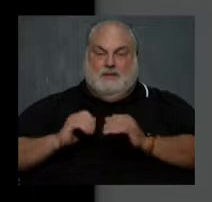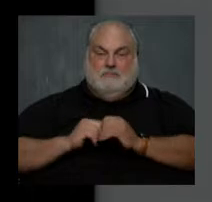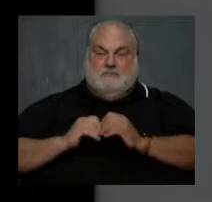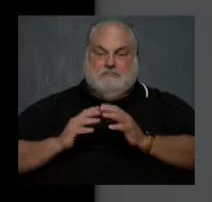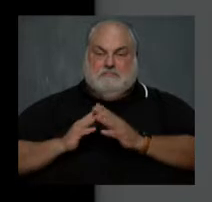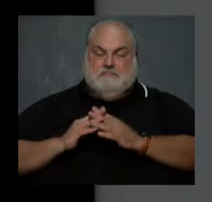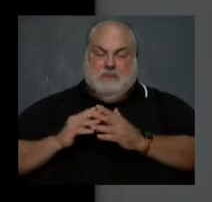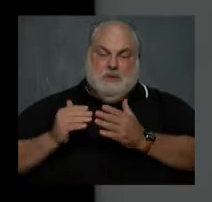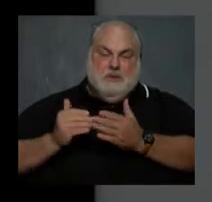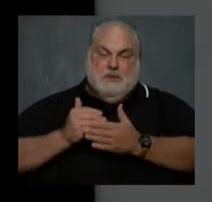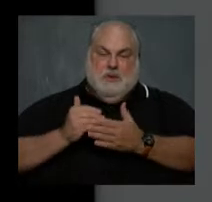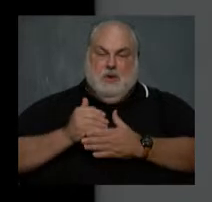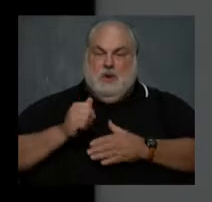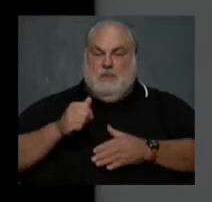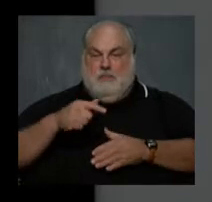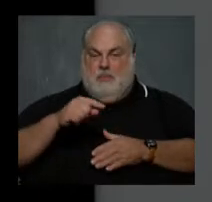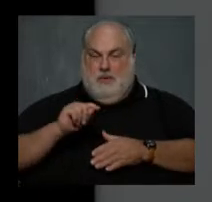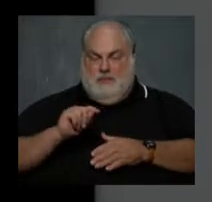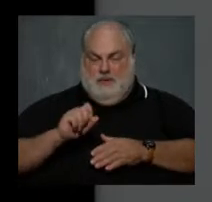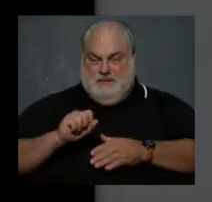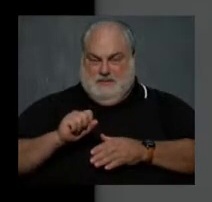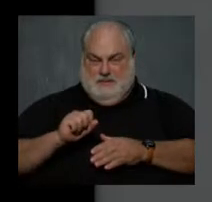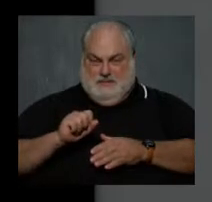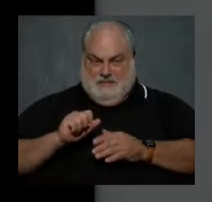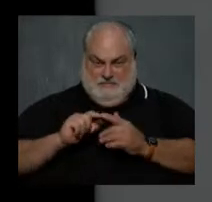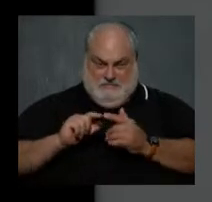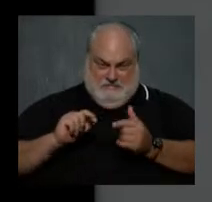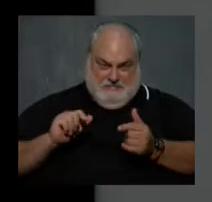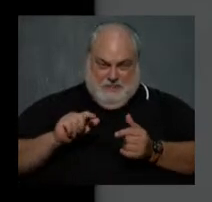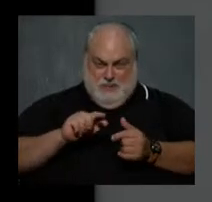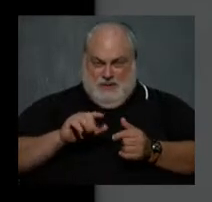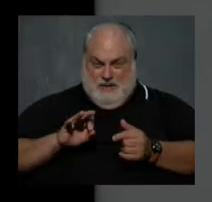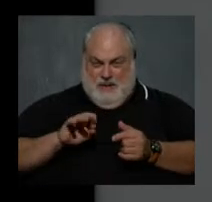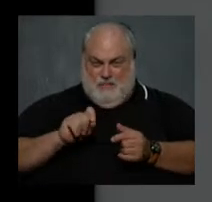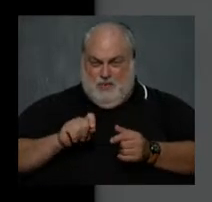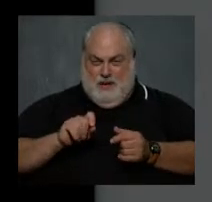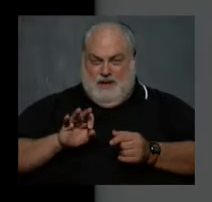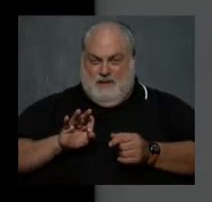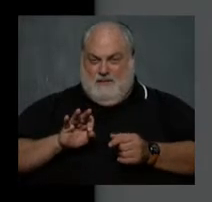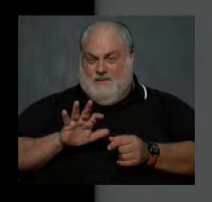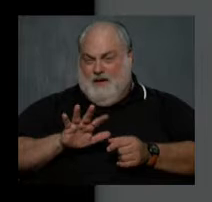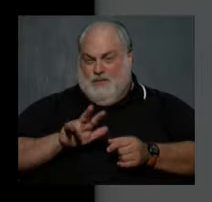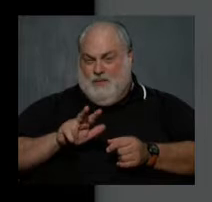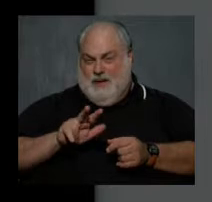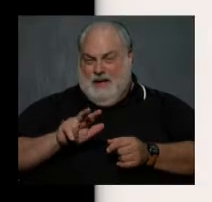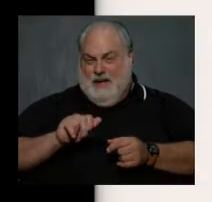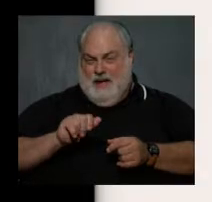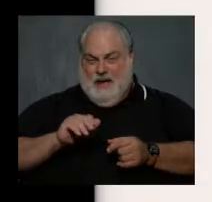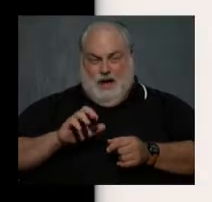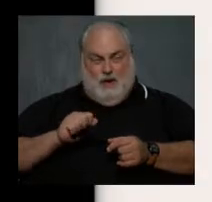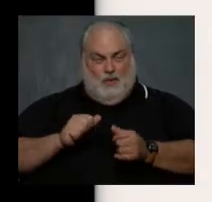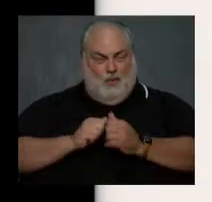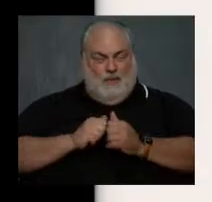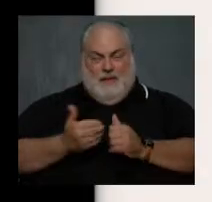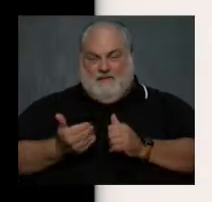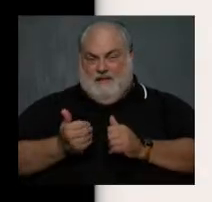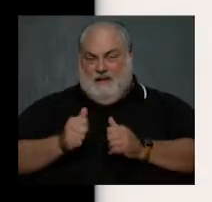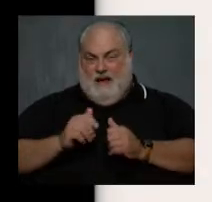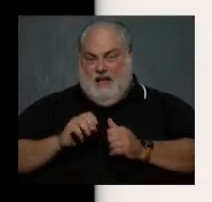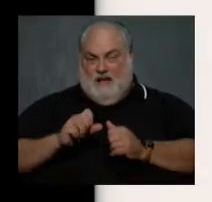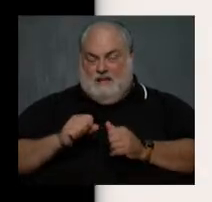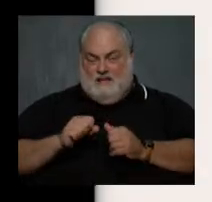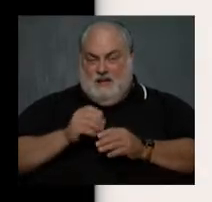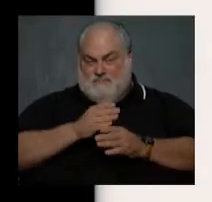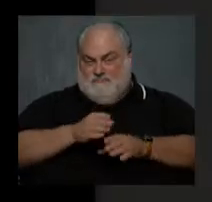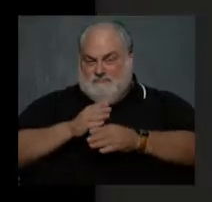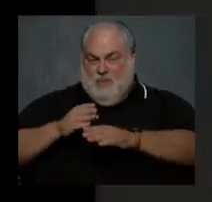of the site with a multi-lot development. The plan indicates the development of 29.53 acres with 15 lots. The lots are proposed to